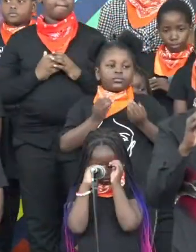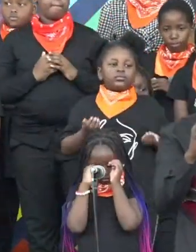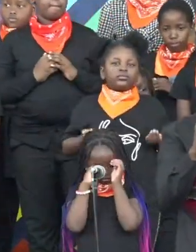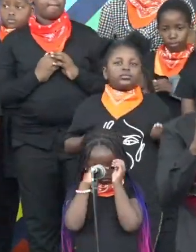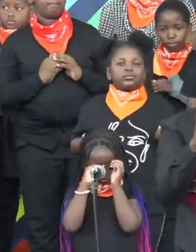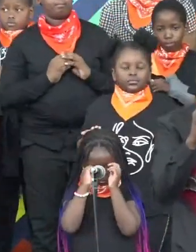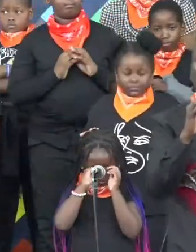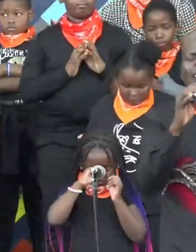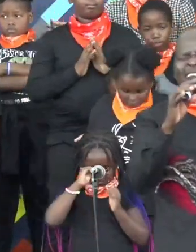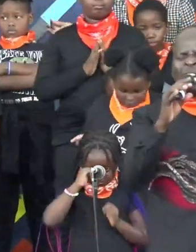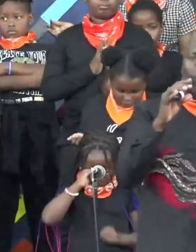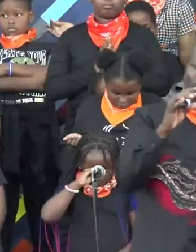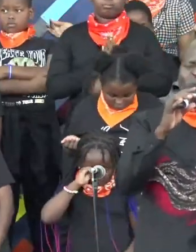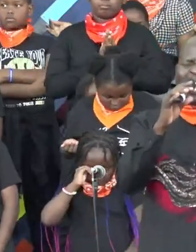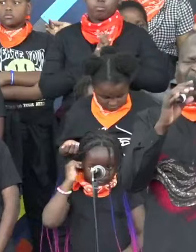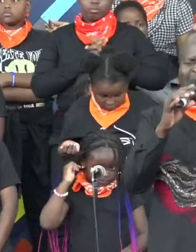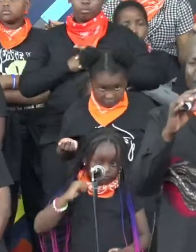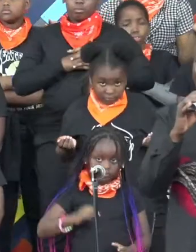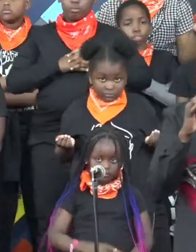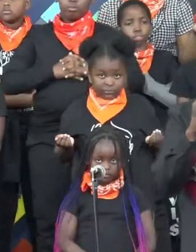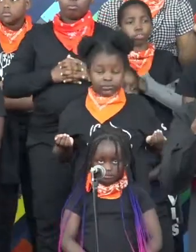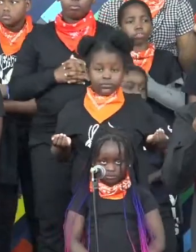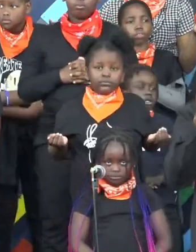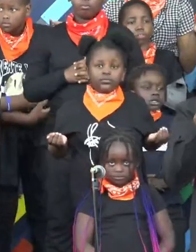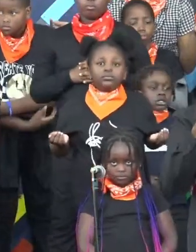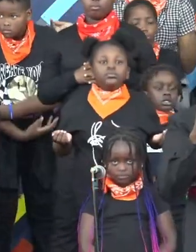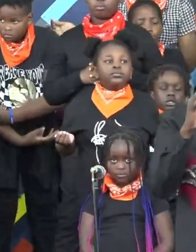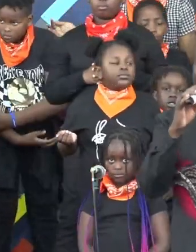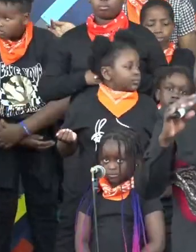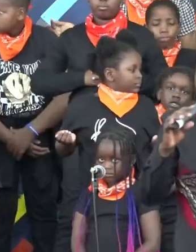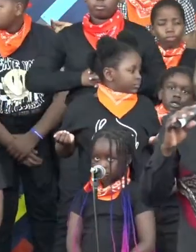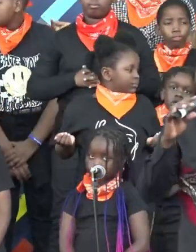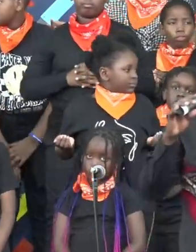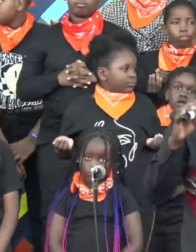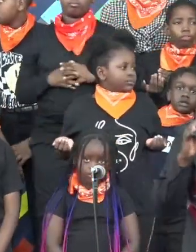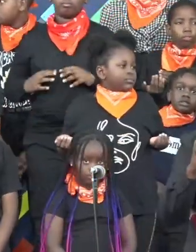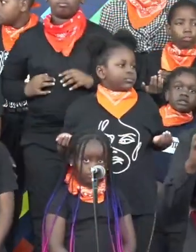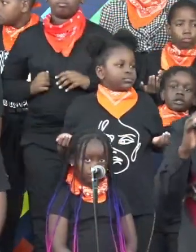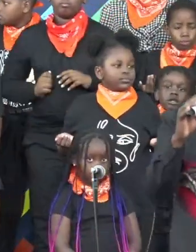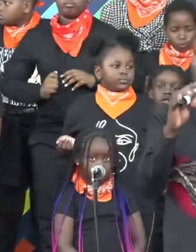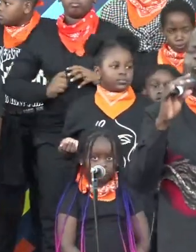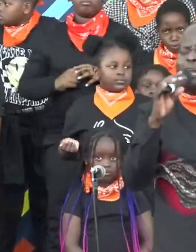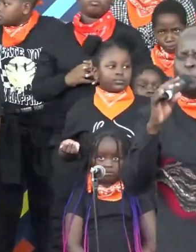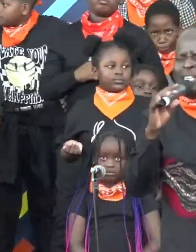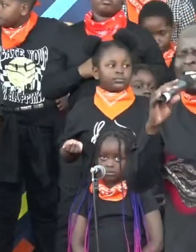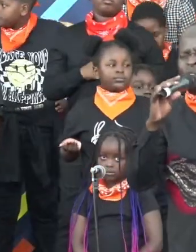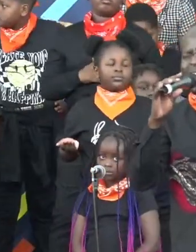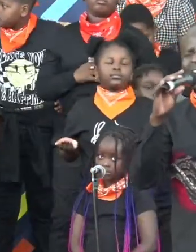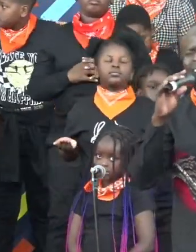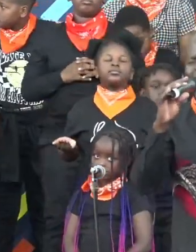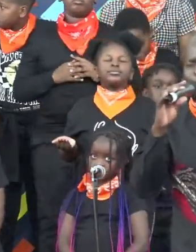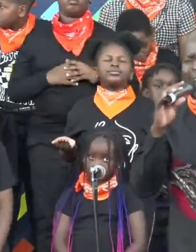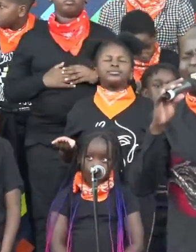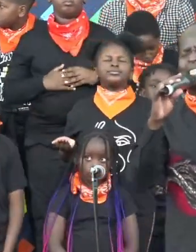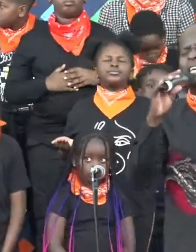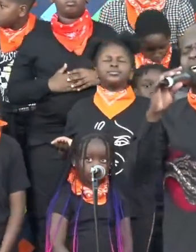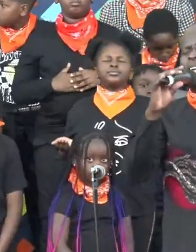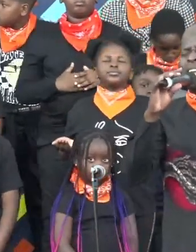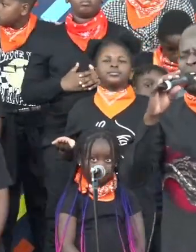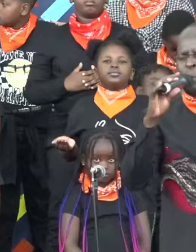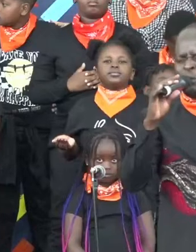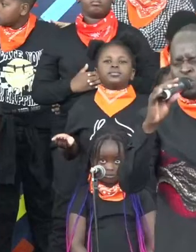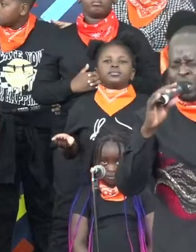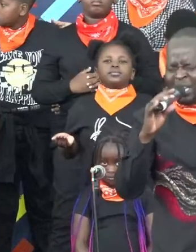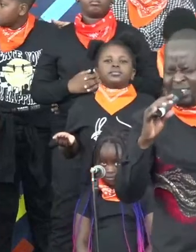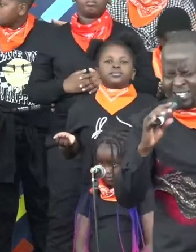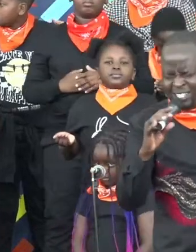can rescue us. He's the one who can save us. He's the one who can remove us from that situation and put us to the right place. In the